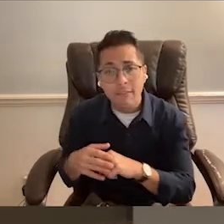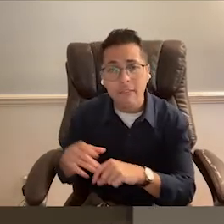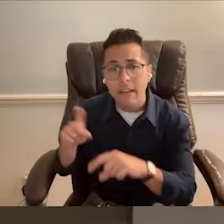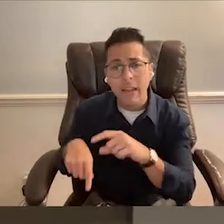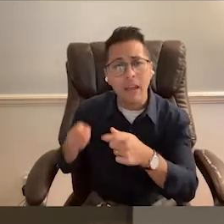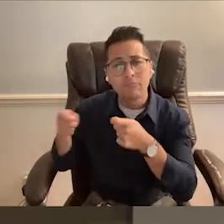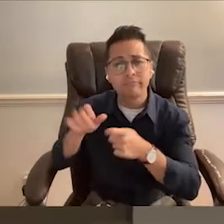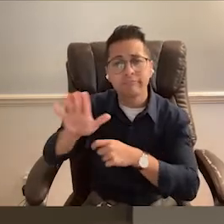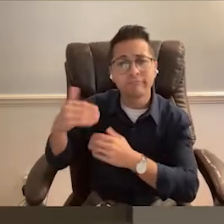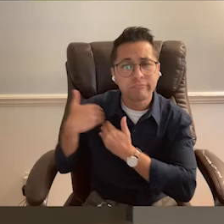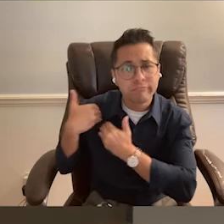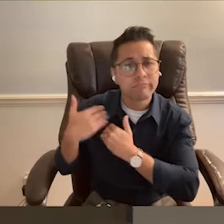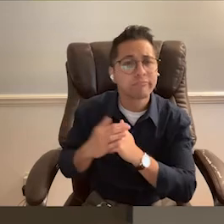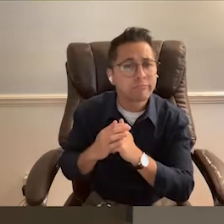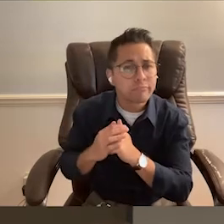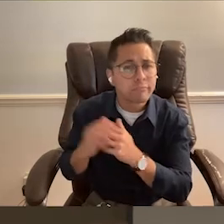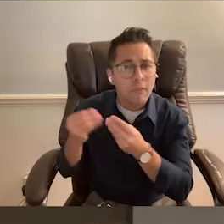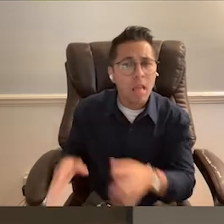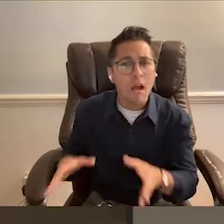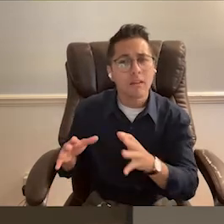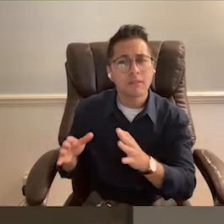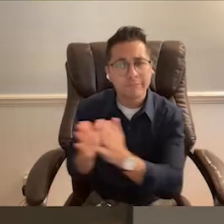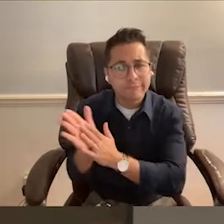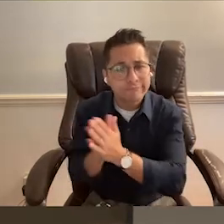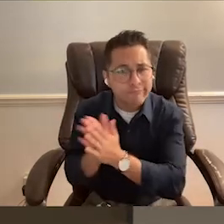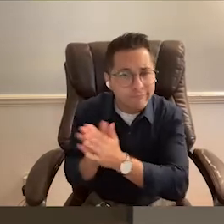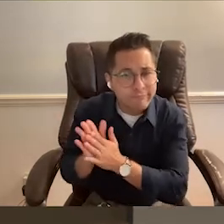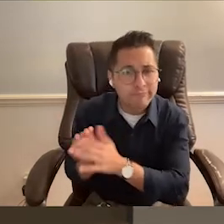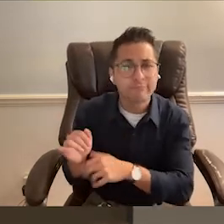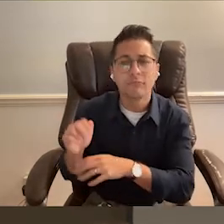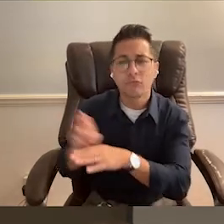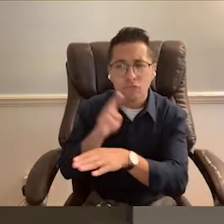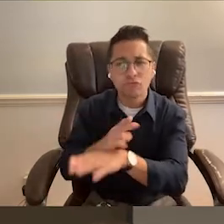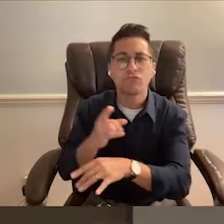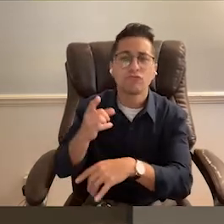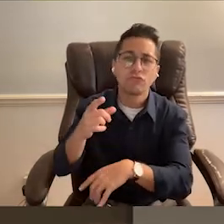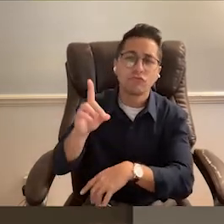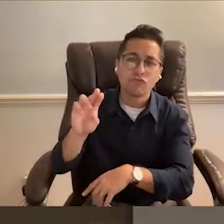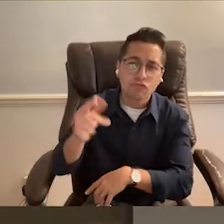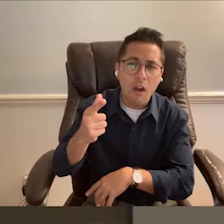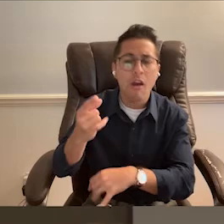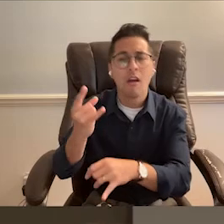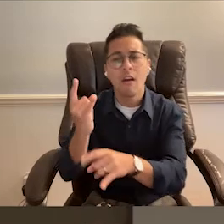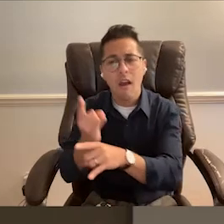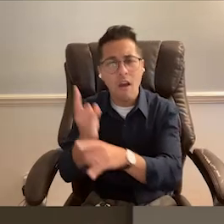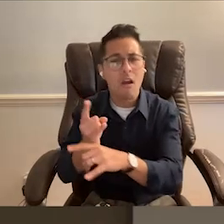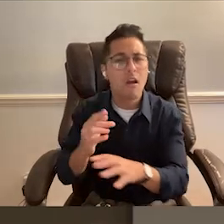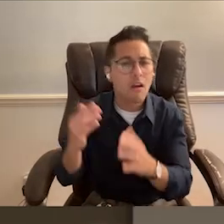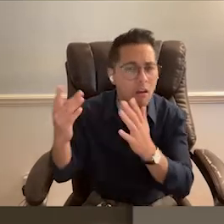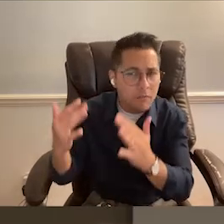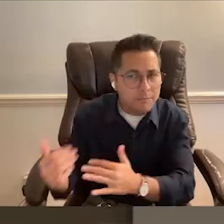response. Some behaviors are crying spells, inability to manage responsibilities, slow movement, loss of